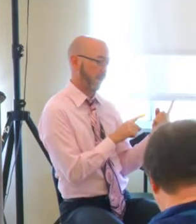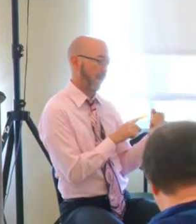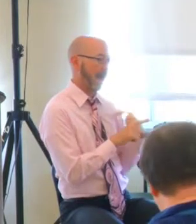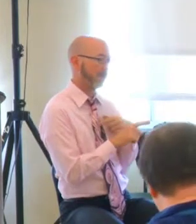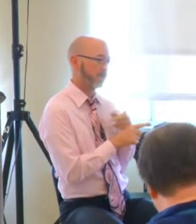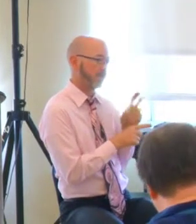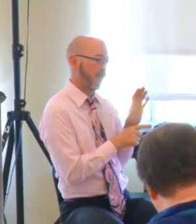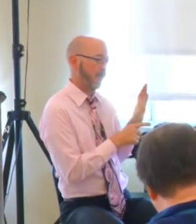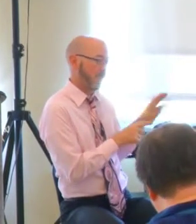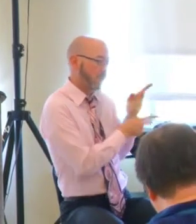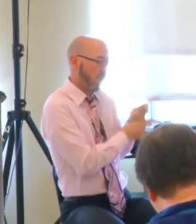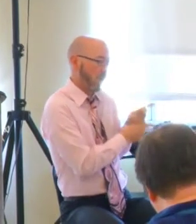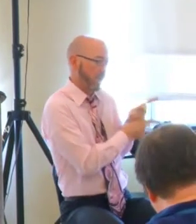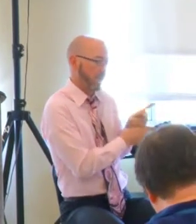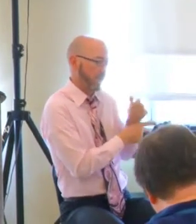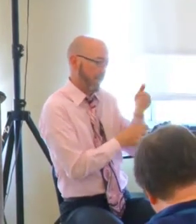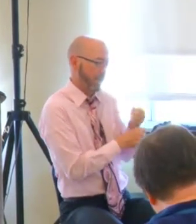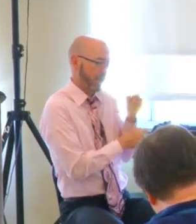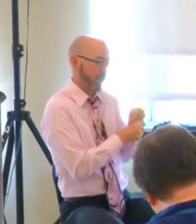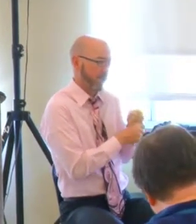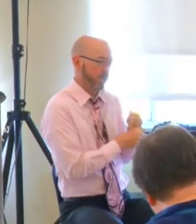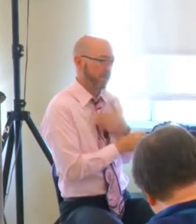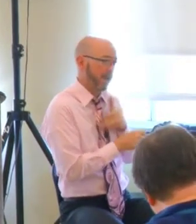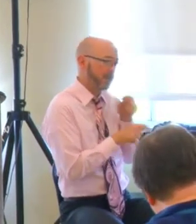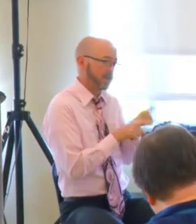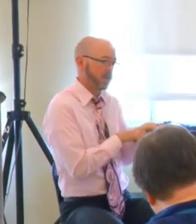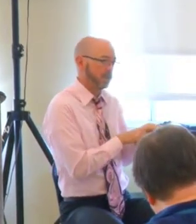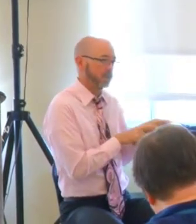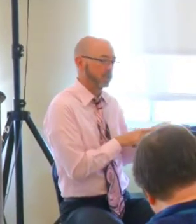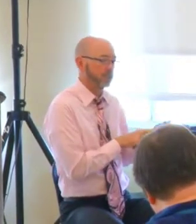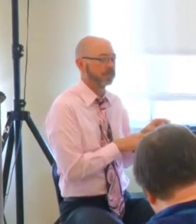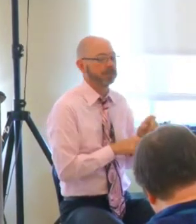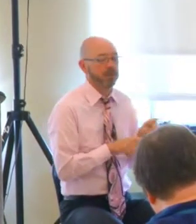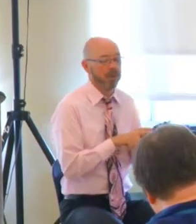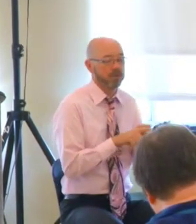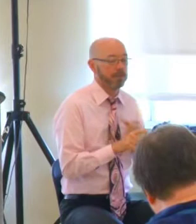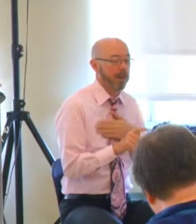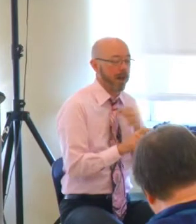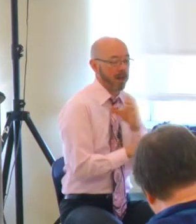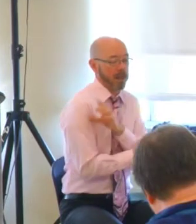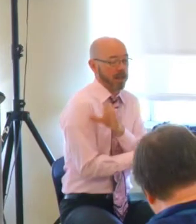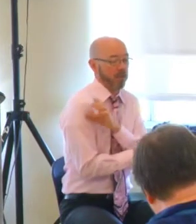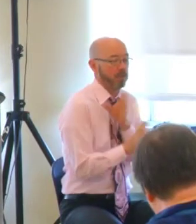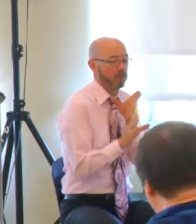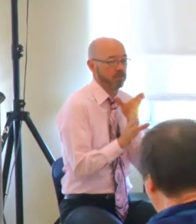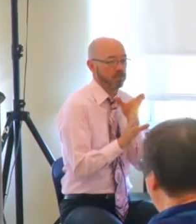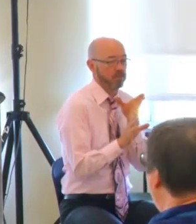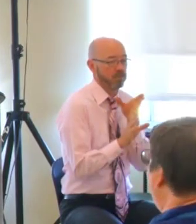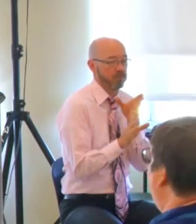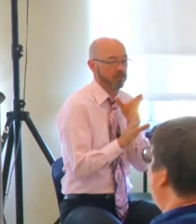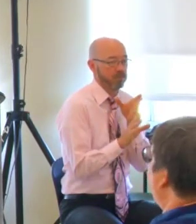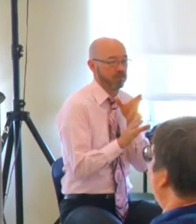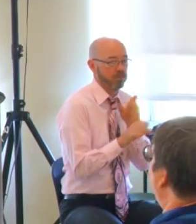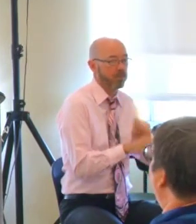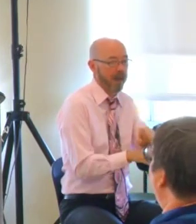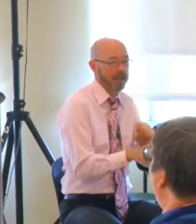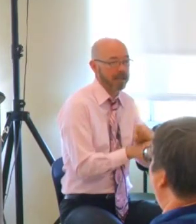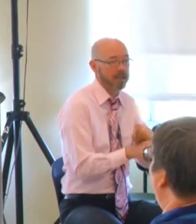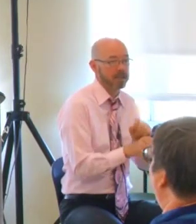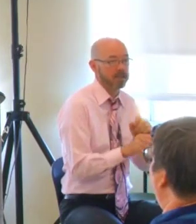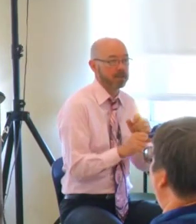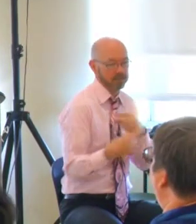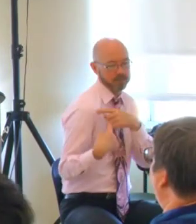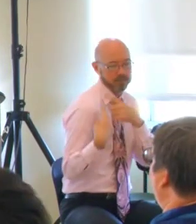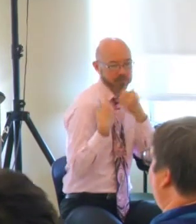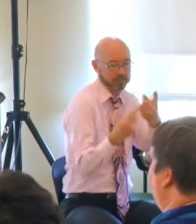10 years. And I've been in clinical practice for quite a while. And prior to being in private practice, I worked